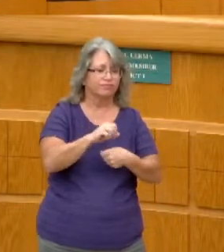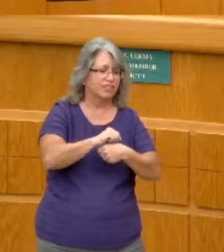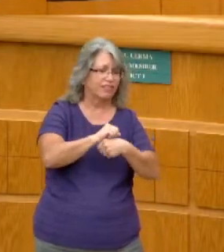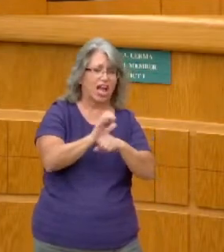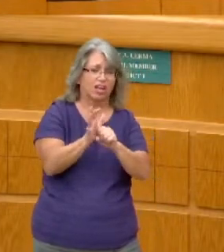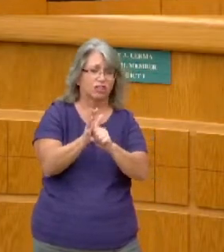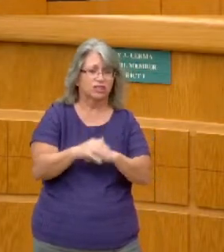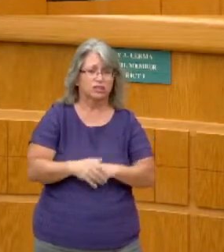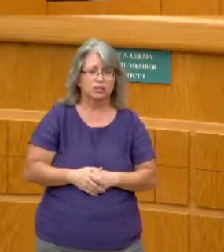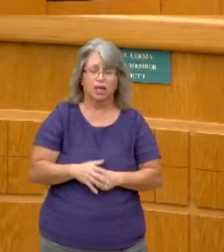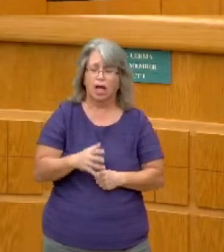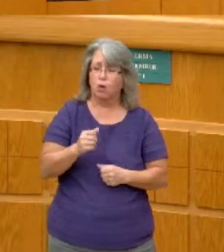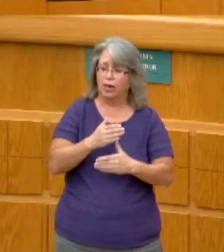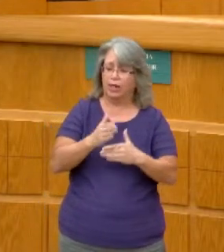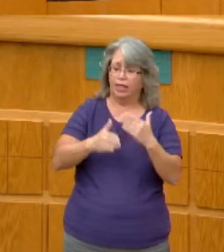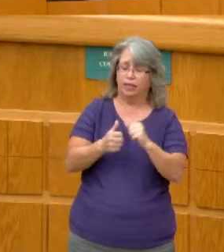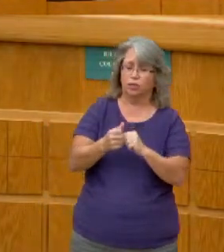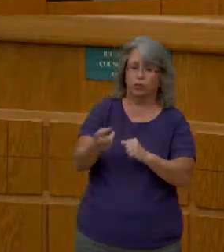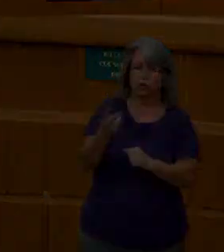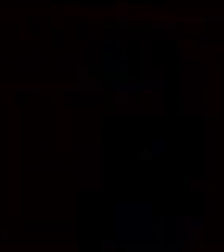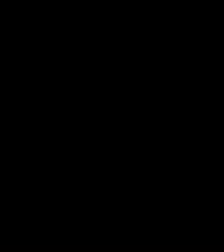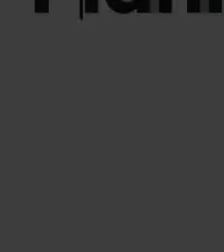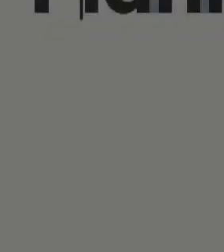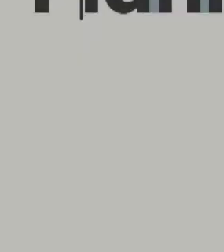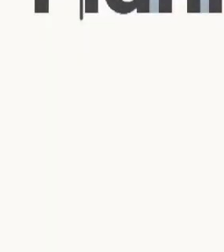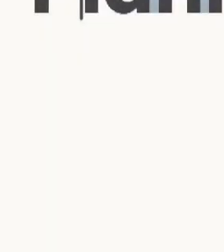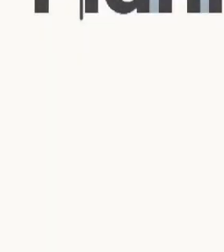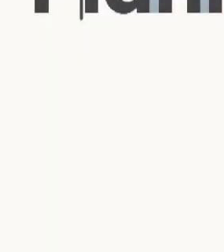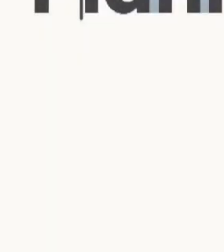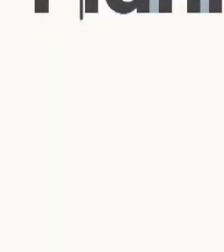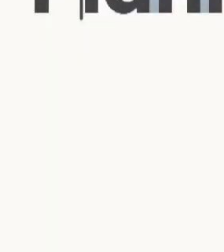slides are so impactful. So this